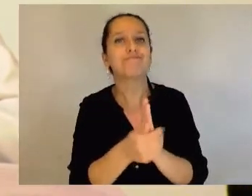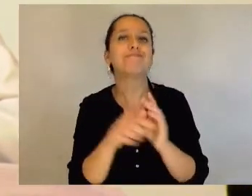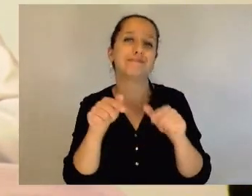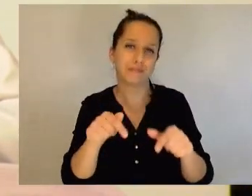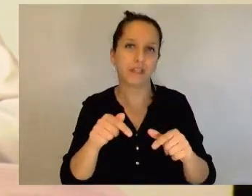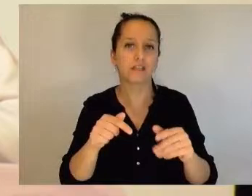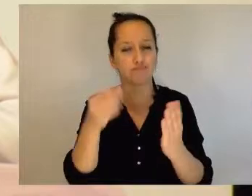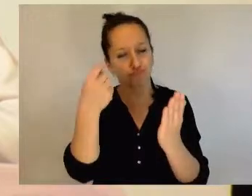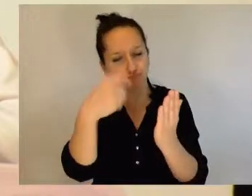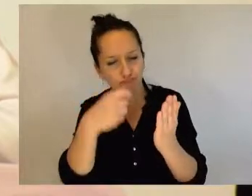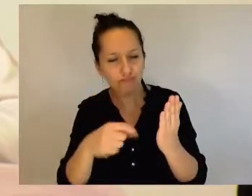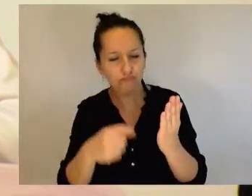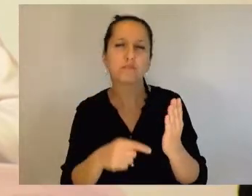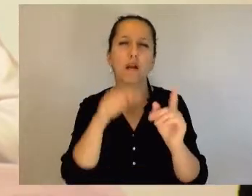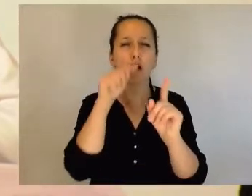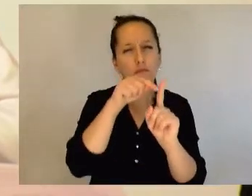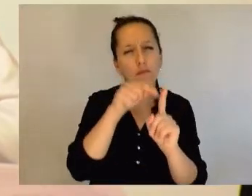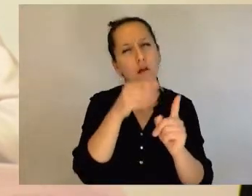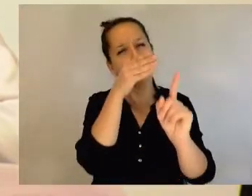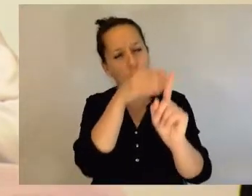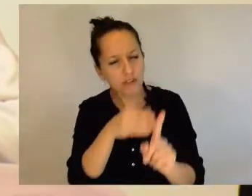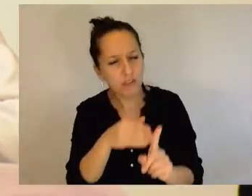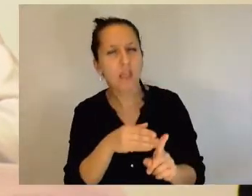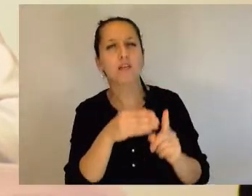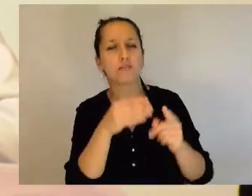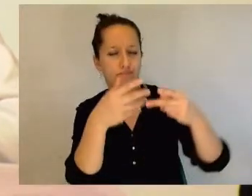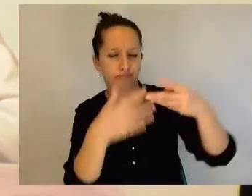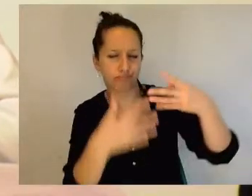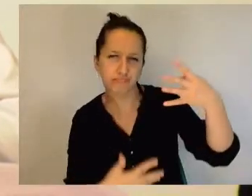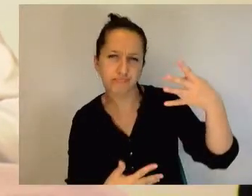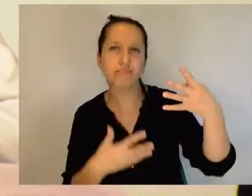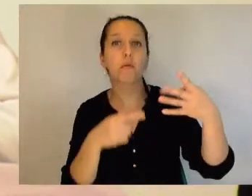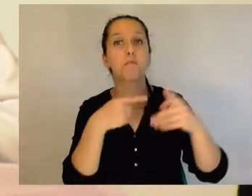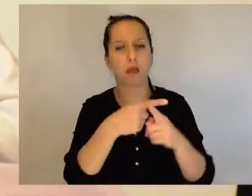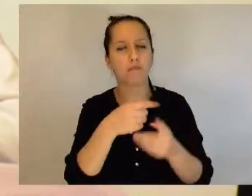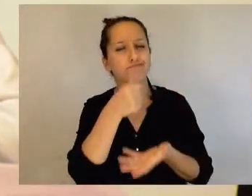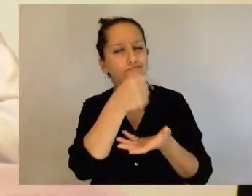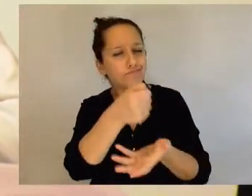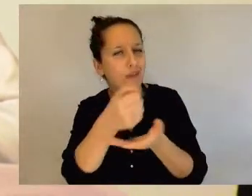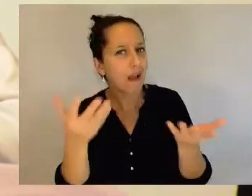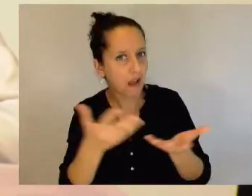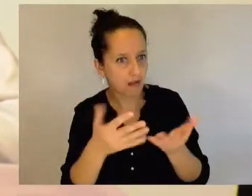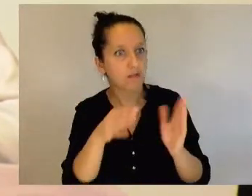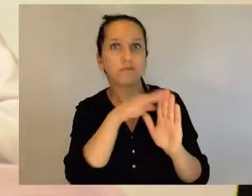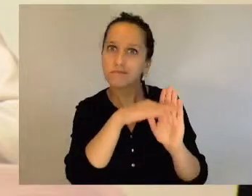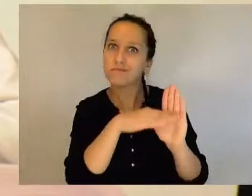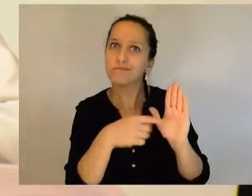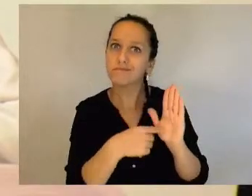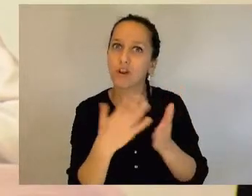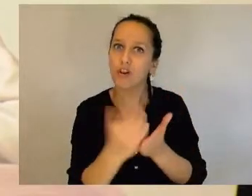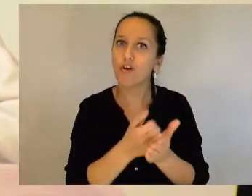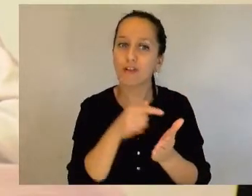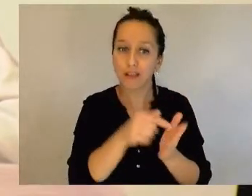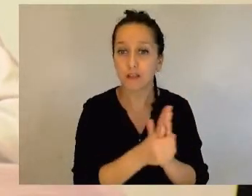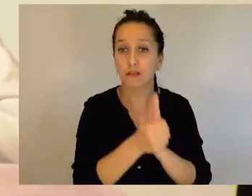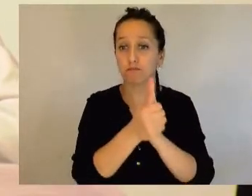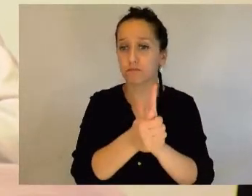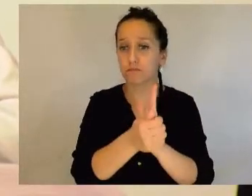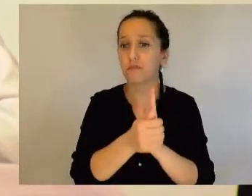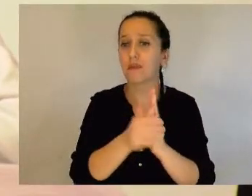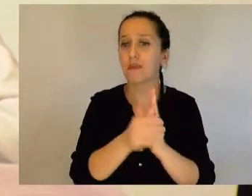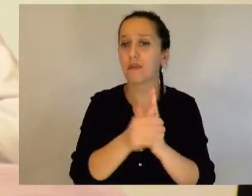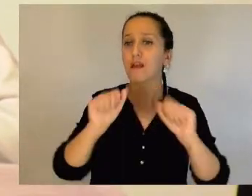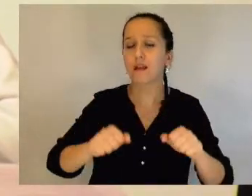of ICTs with indicators, metrics, goals, and resource allocations, and solutions